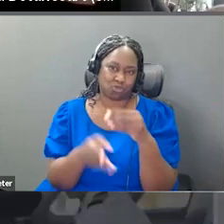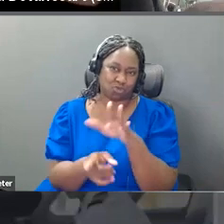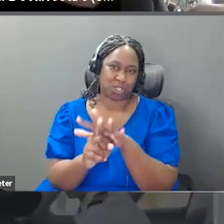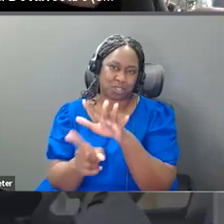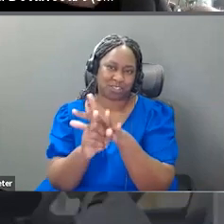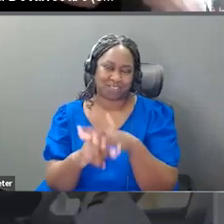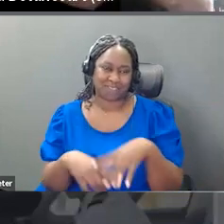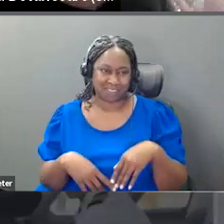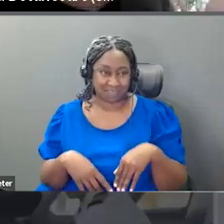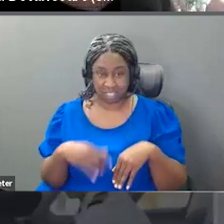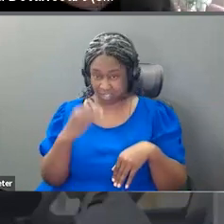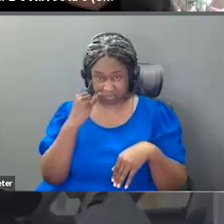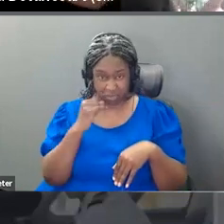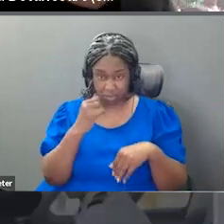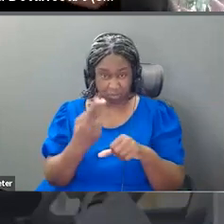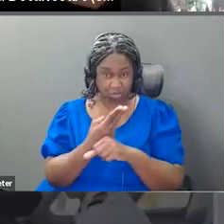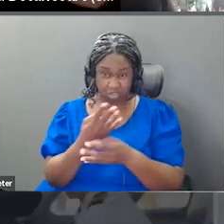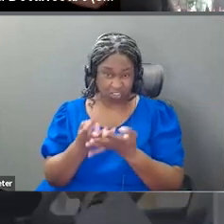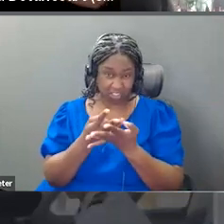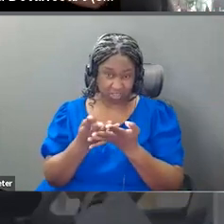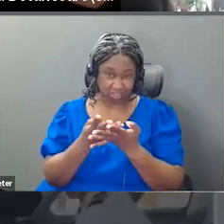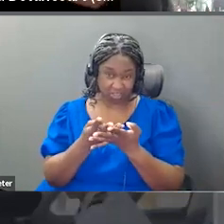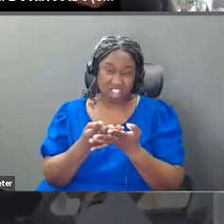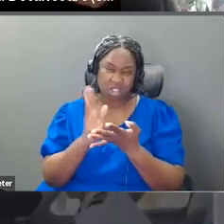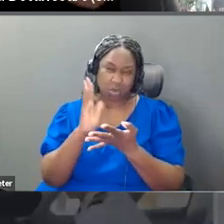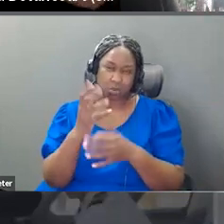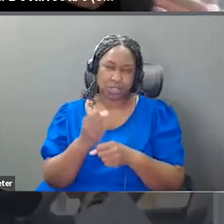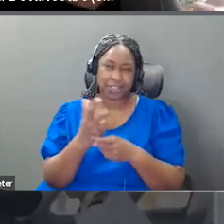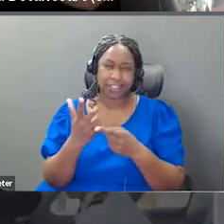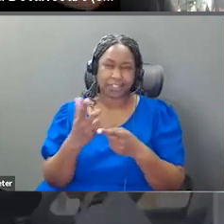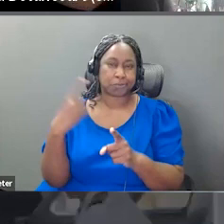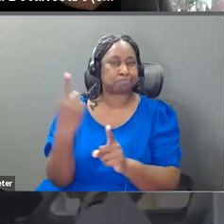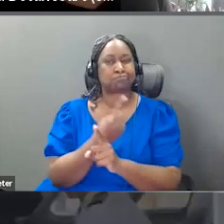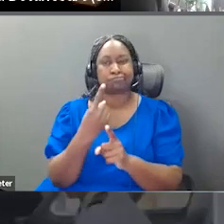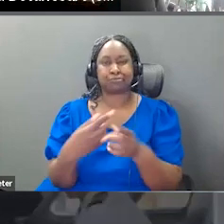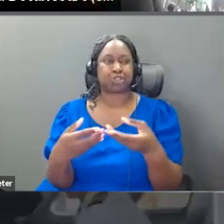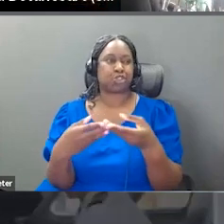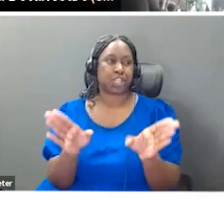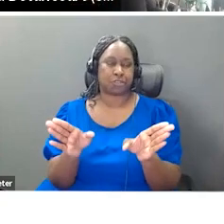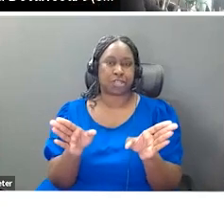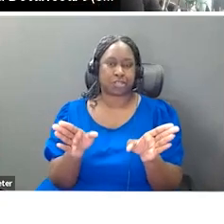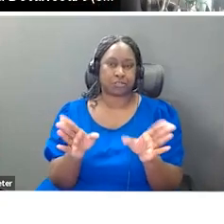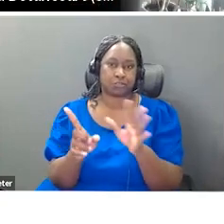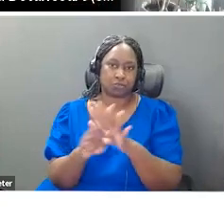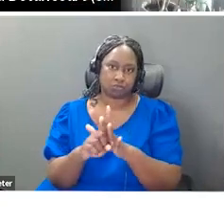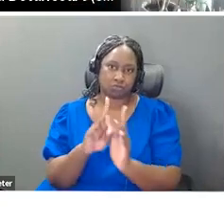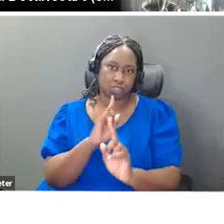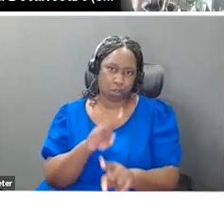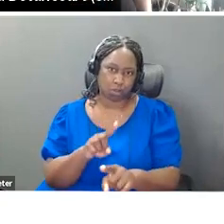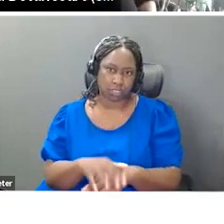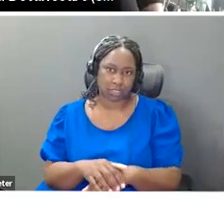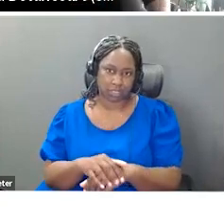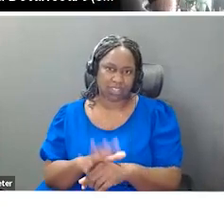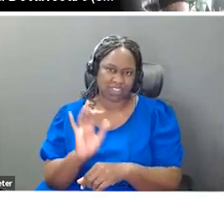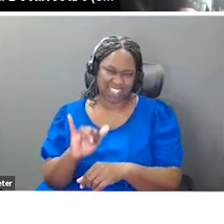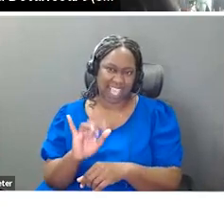if you don't use these, the more likely you are to get very generic results of that sort of default whiteness.